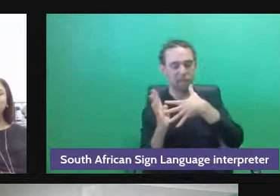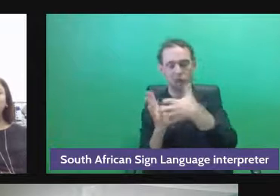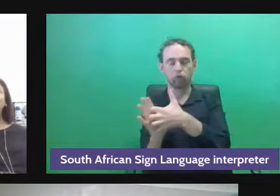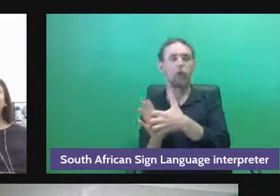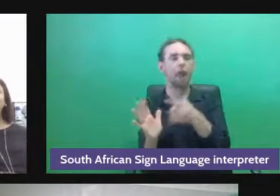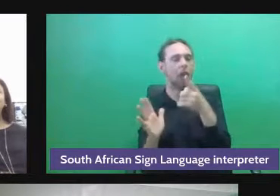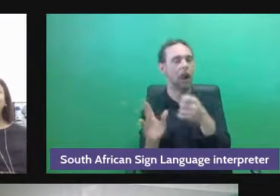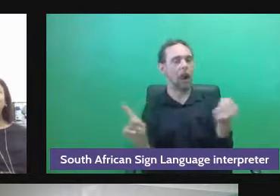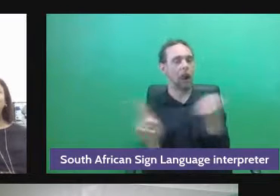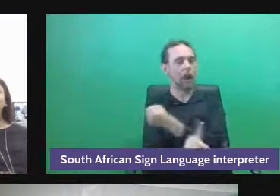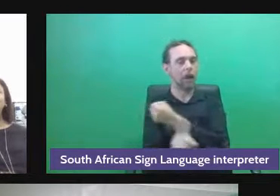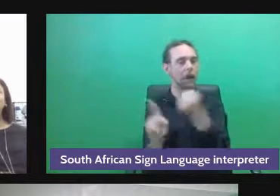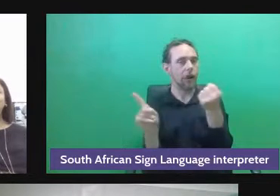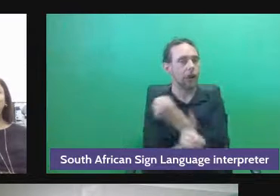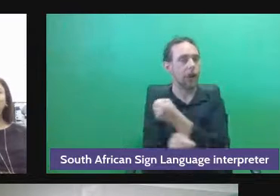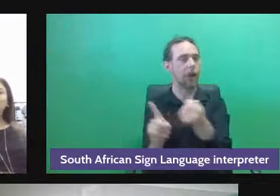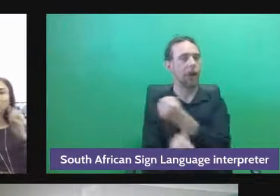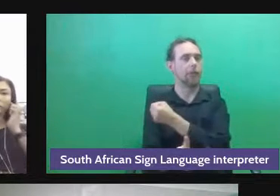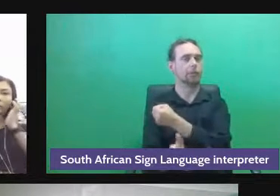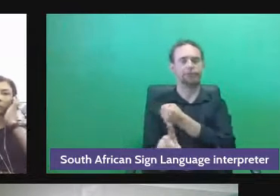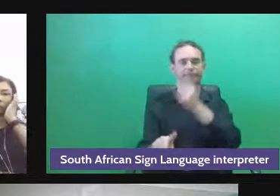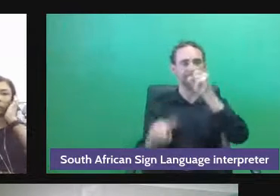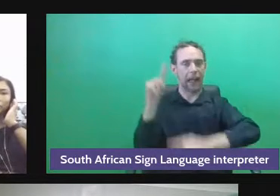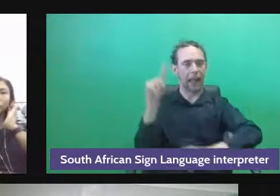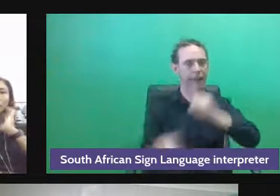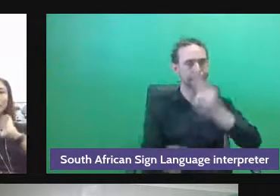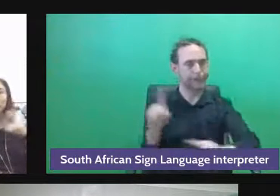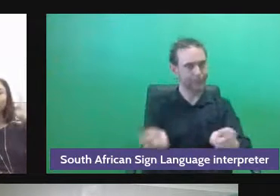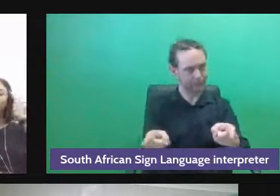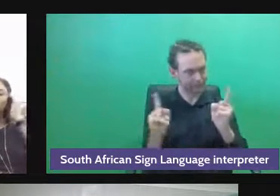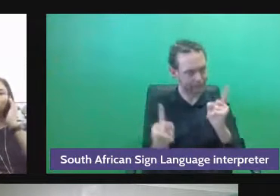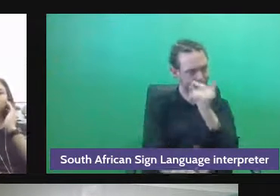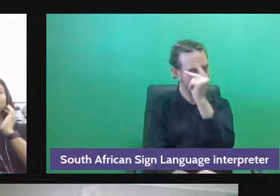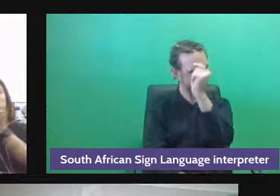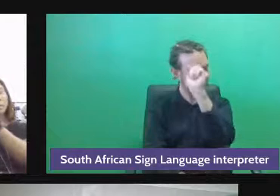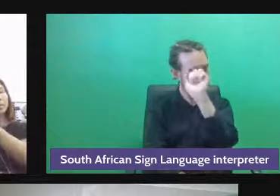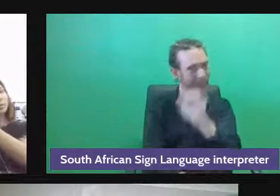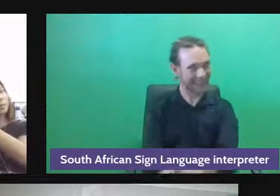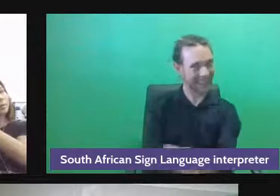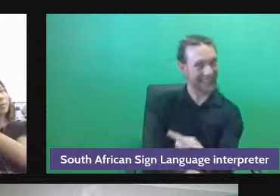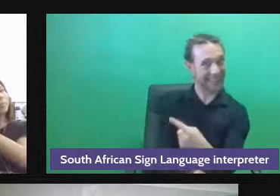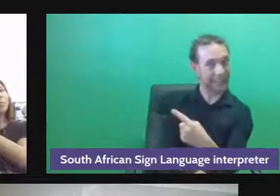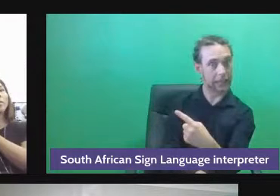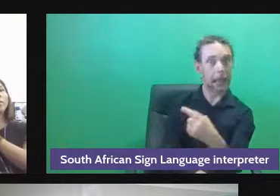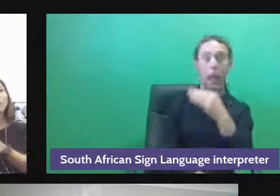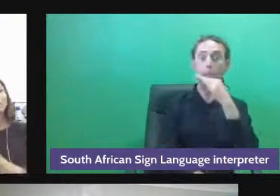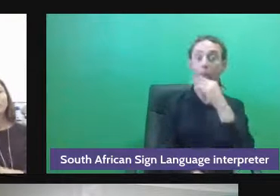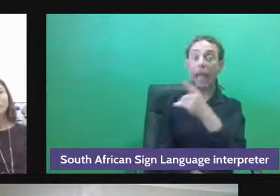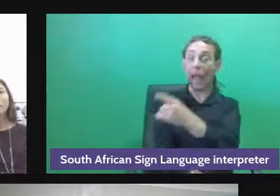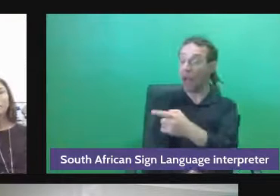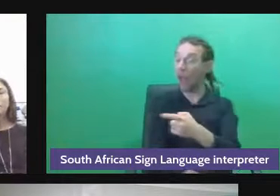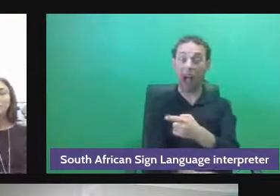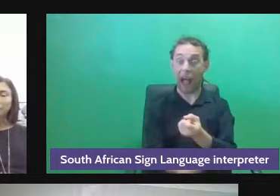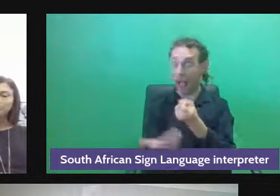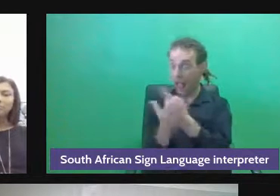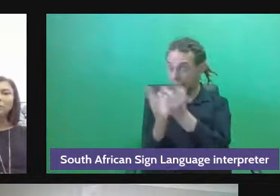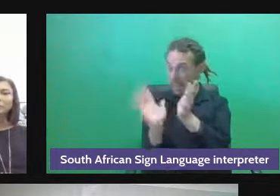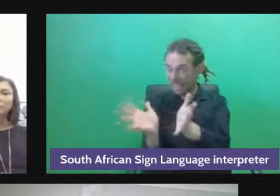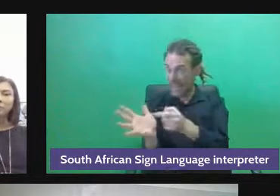may also face additional obstacles while attempting to gain access to assistance and